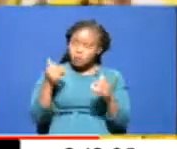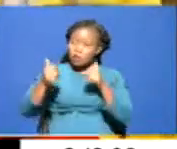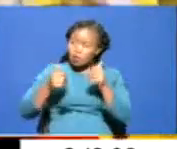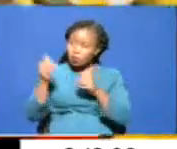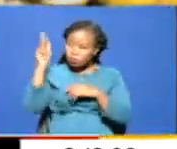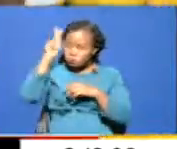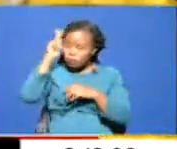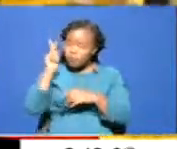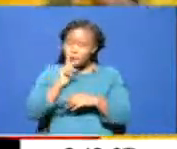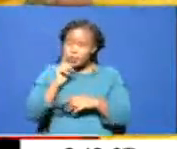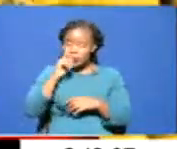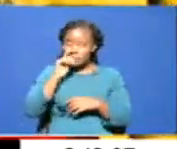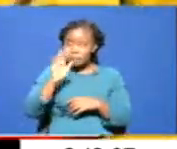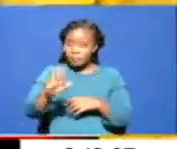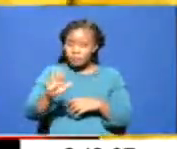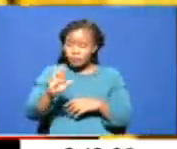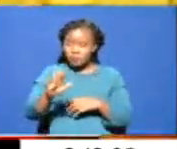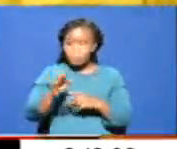residence.